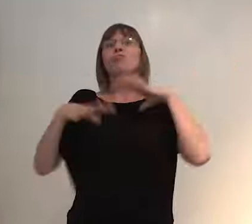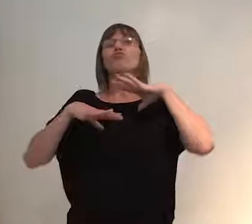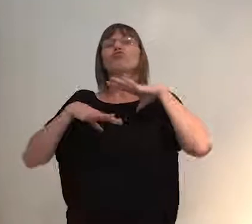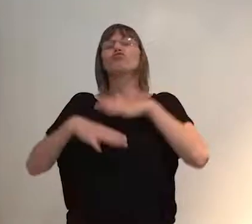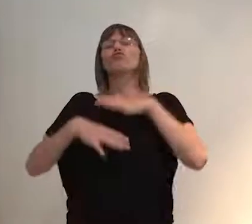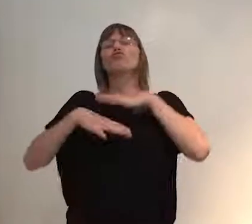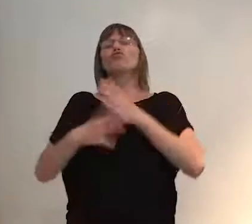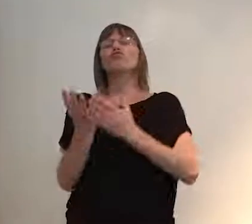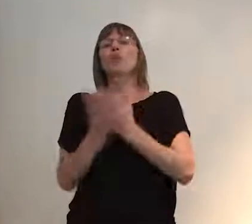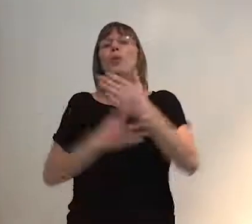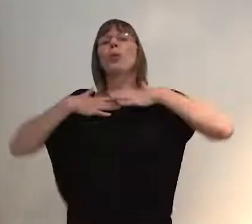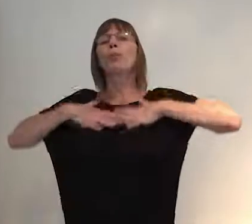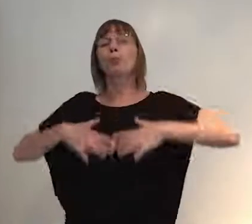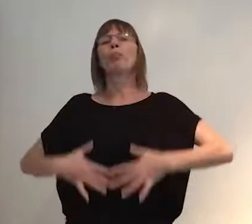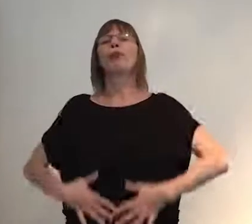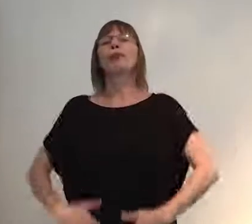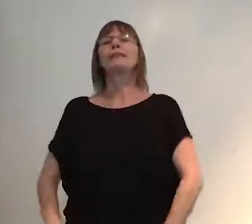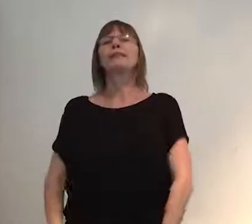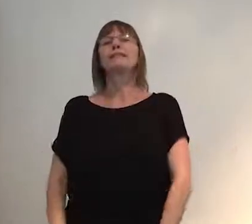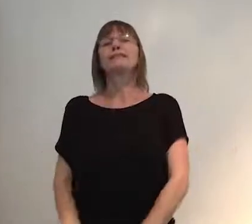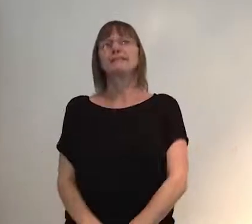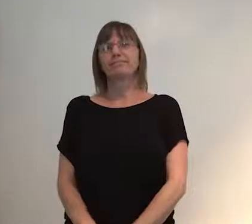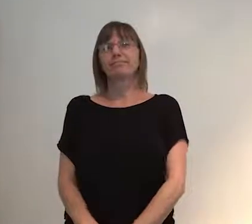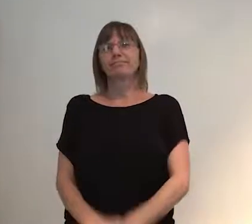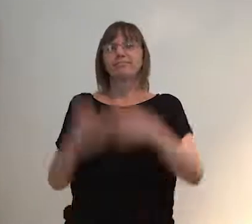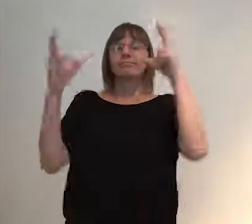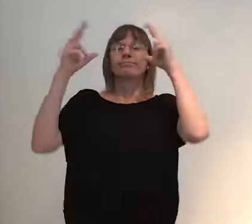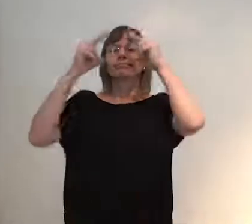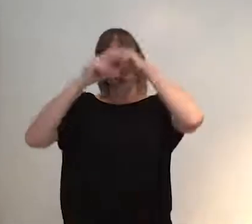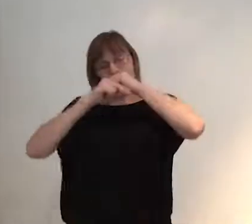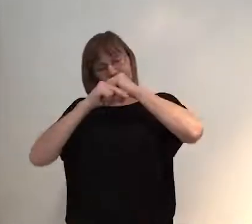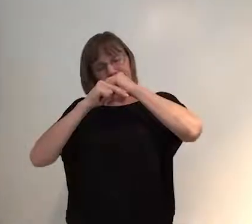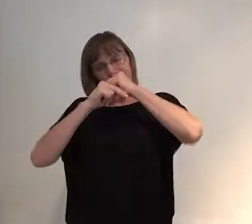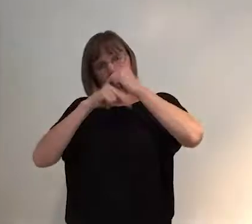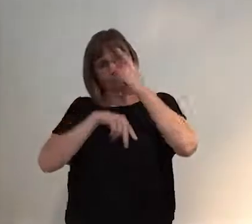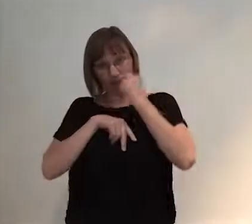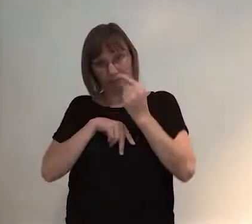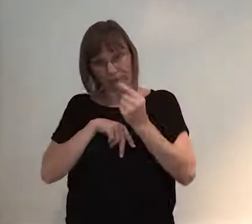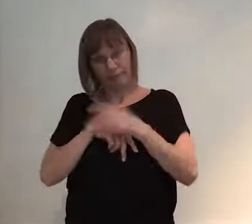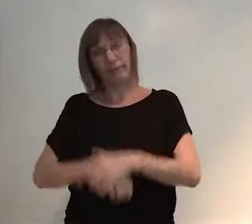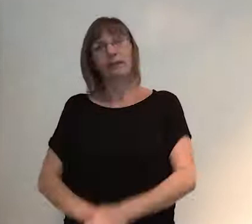And we relax through the whole body. Closing the eyes.